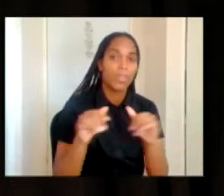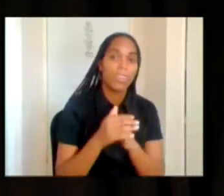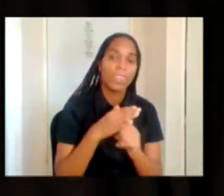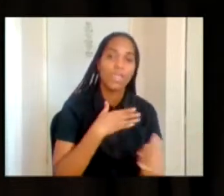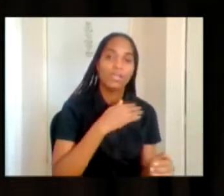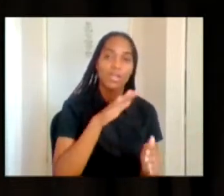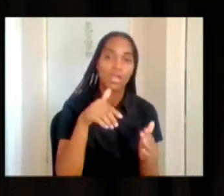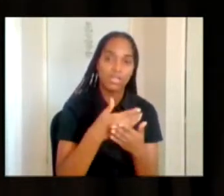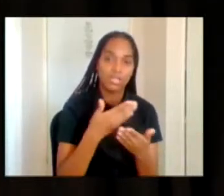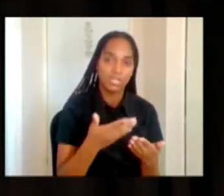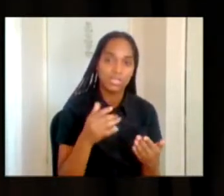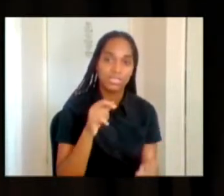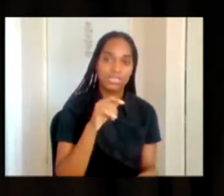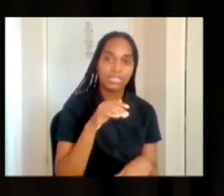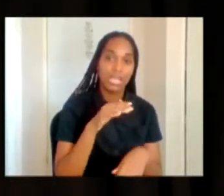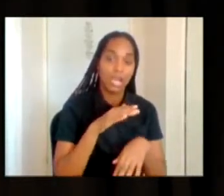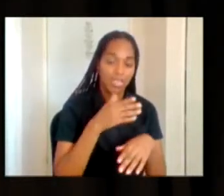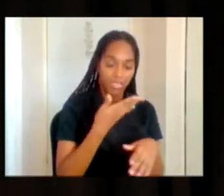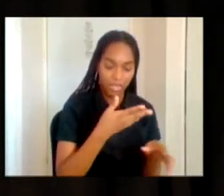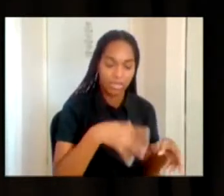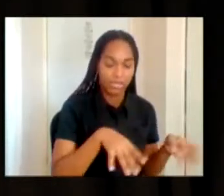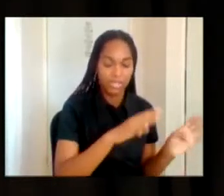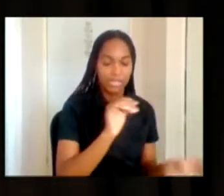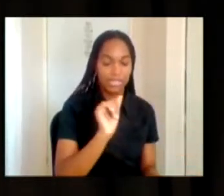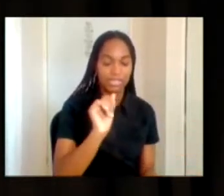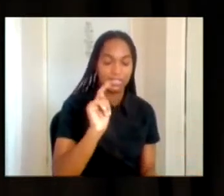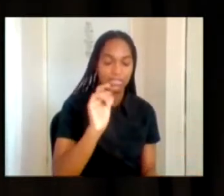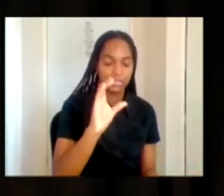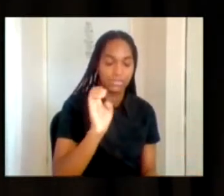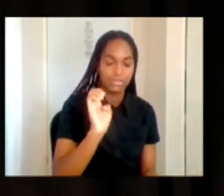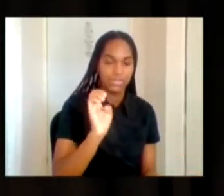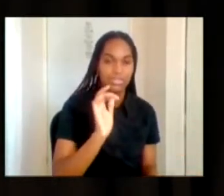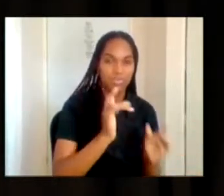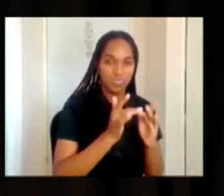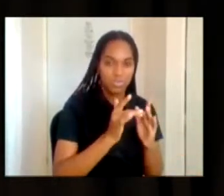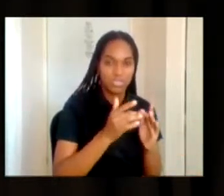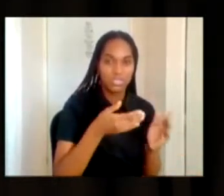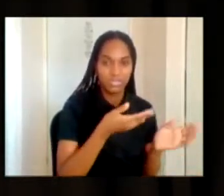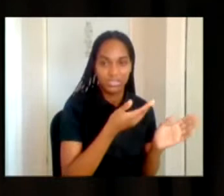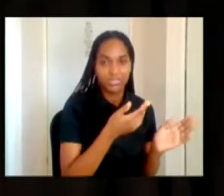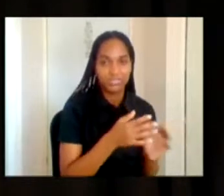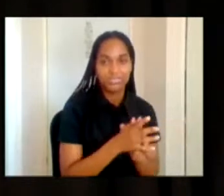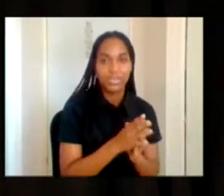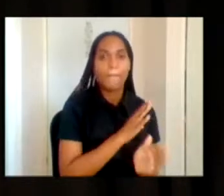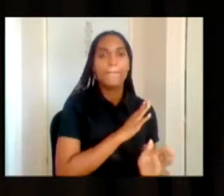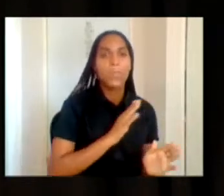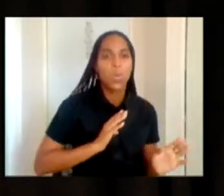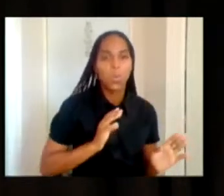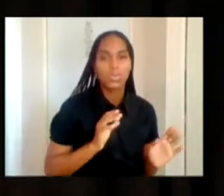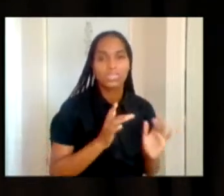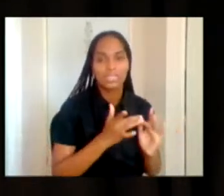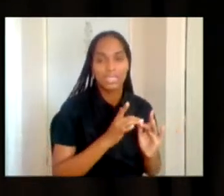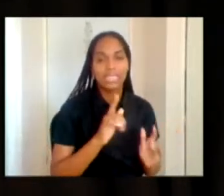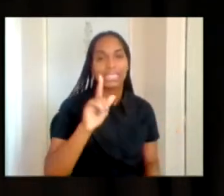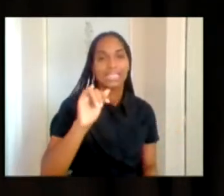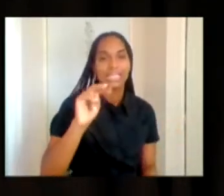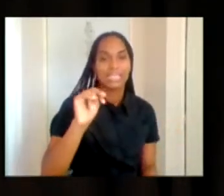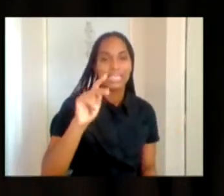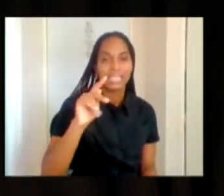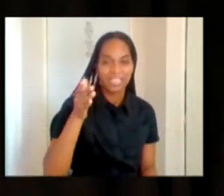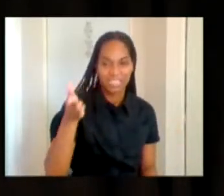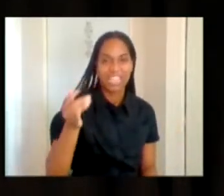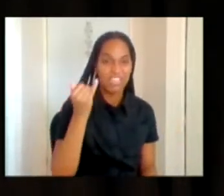out on the ATSC3 site, or ATSC org site, and the link is down there if you really want to know